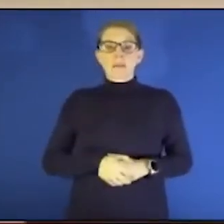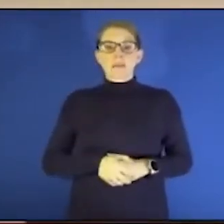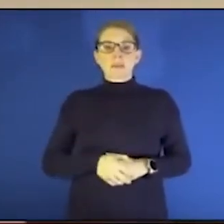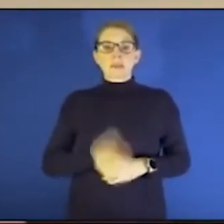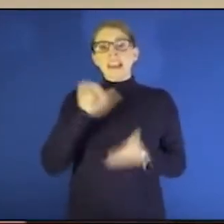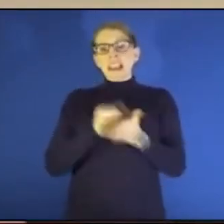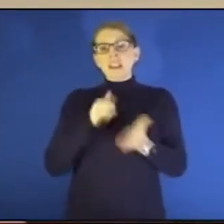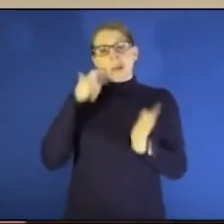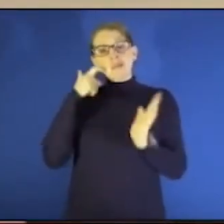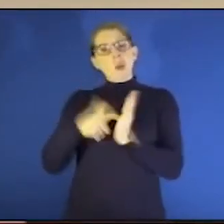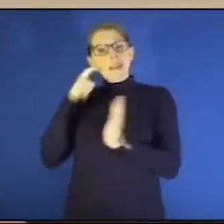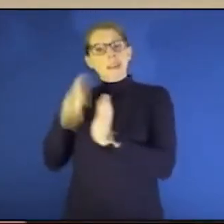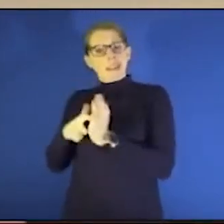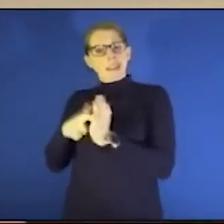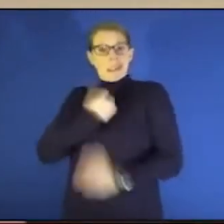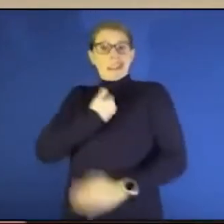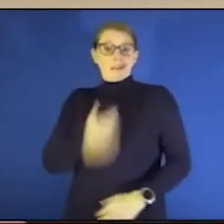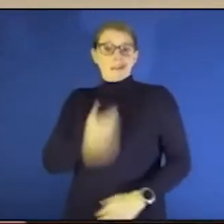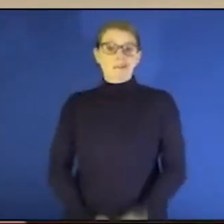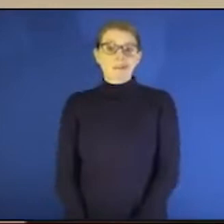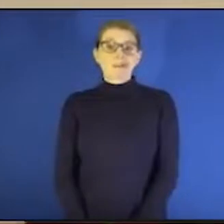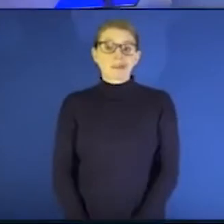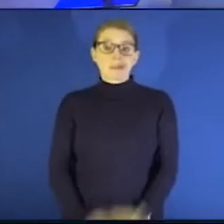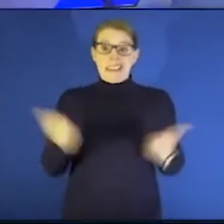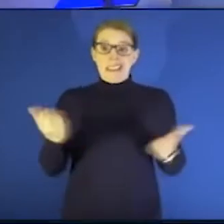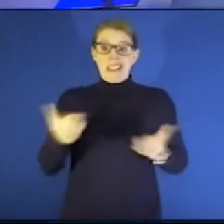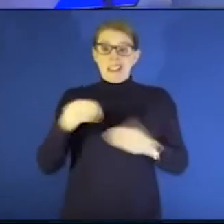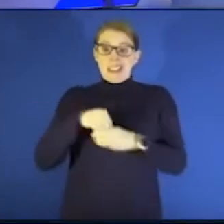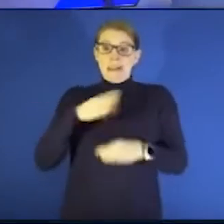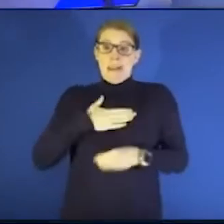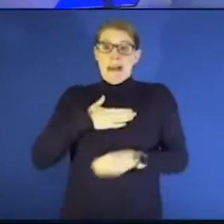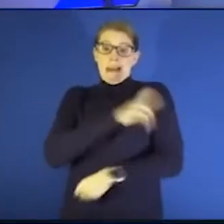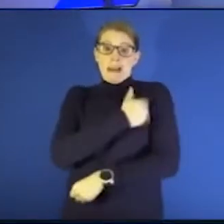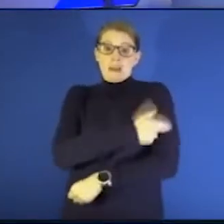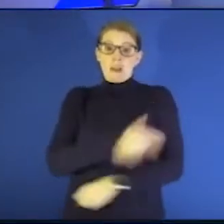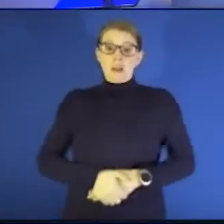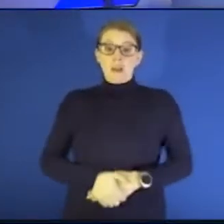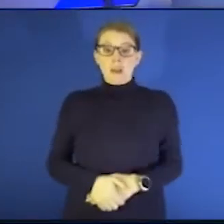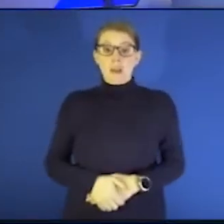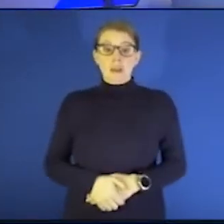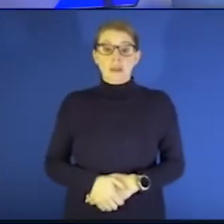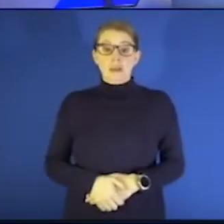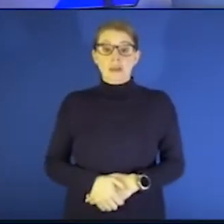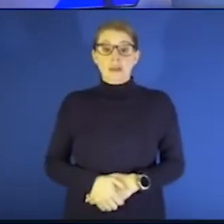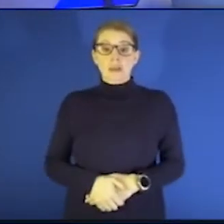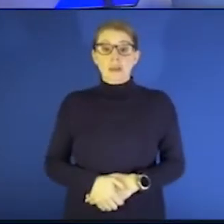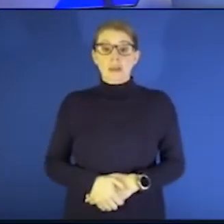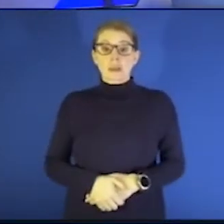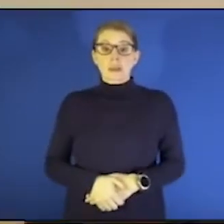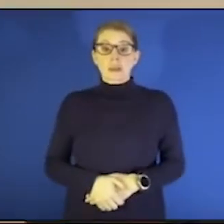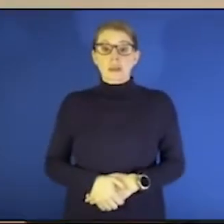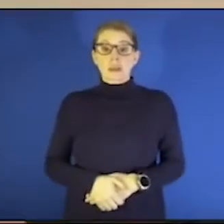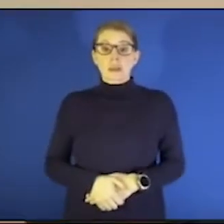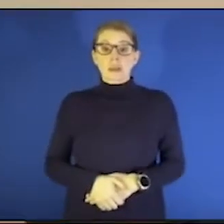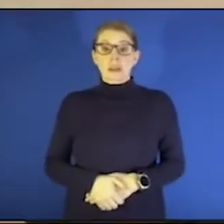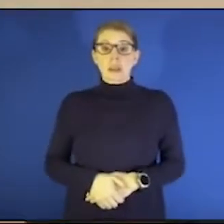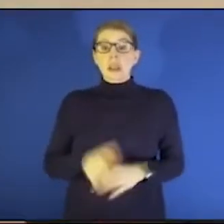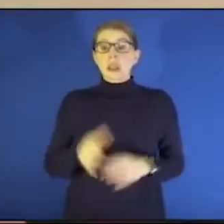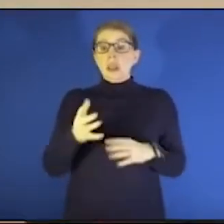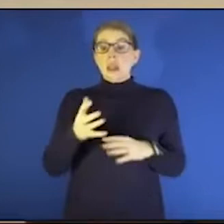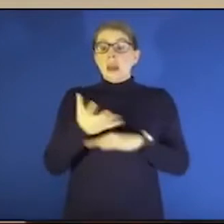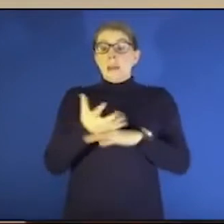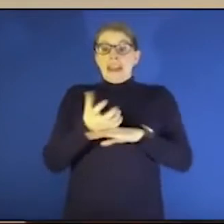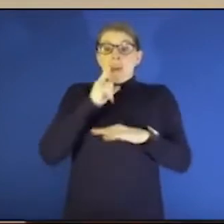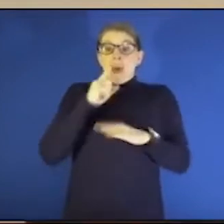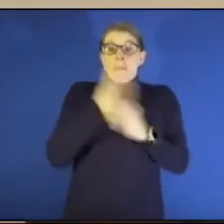just saying that's what I'm seeing correctly in my hospital. And that'd be a plea to, both for your children to get vaccinated, but for